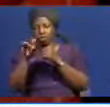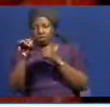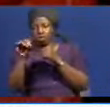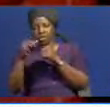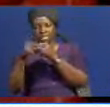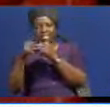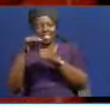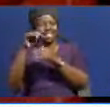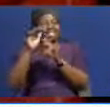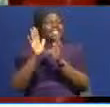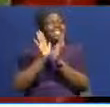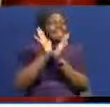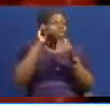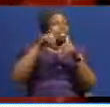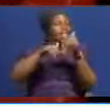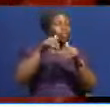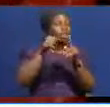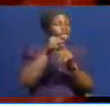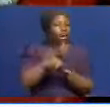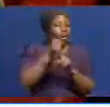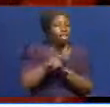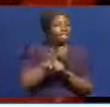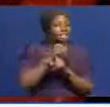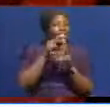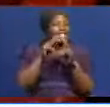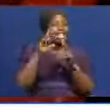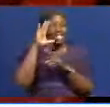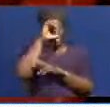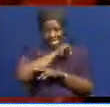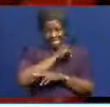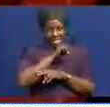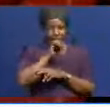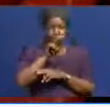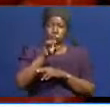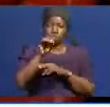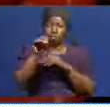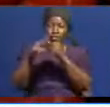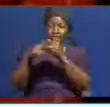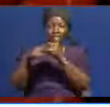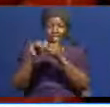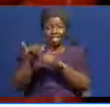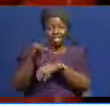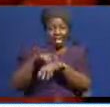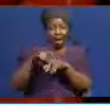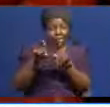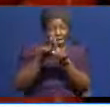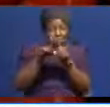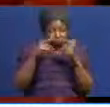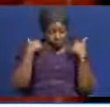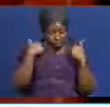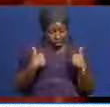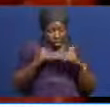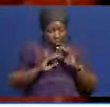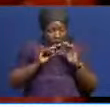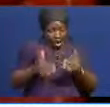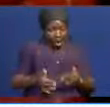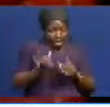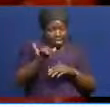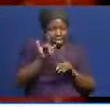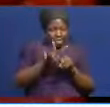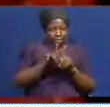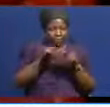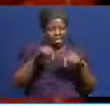2007-2008, and it is very strange that 2007 I was also pregnant, Mr. Speaker. And when I remember, Mr.